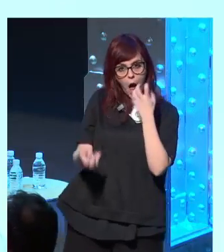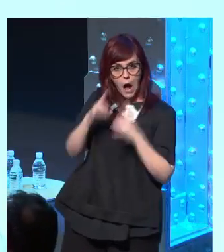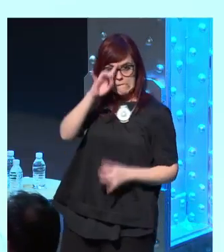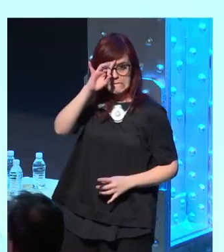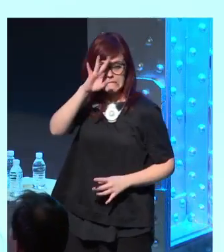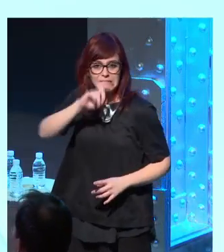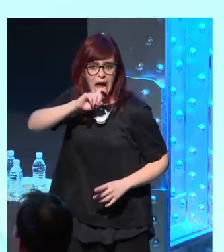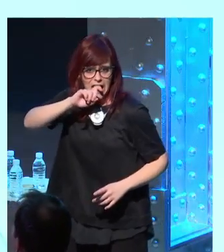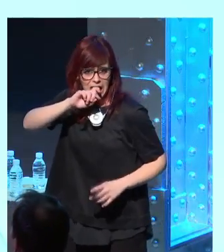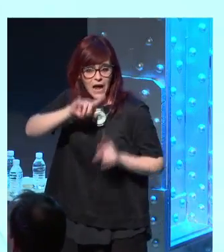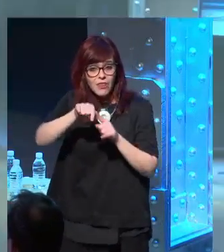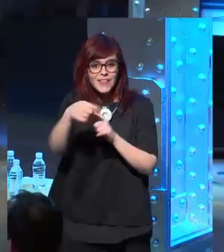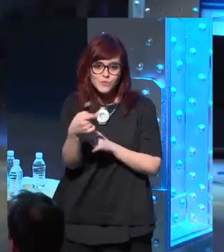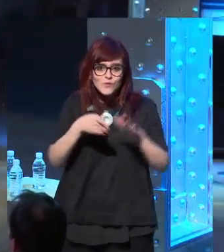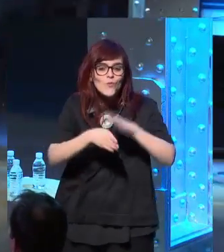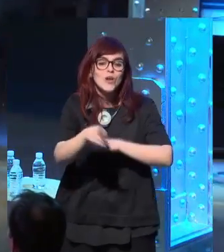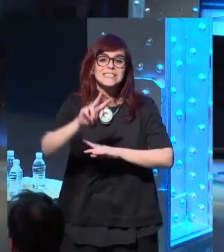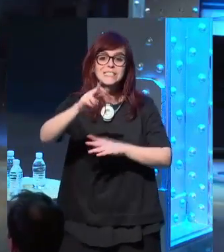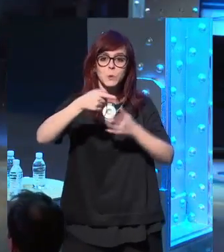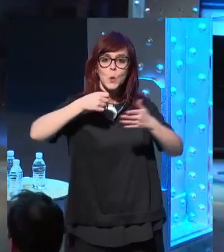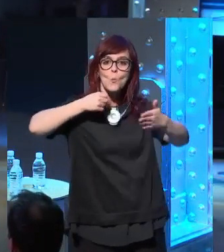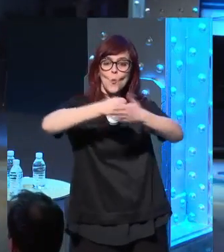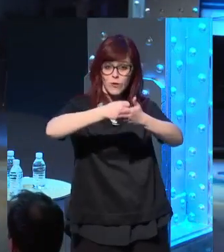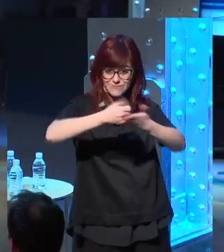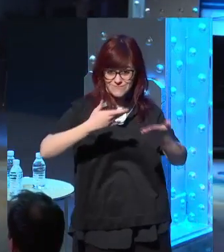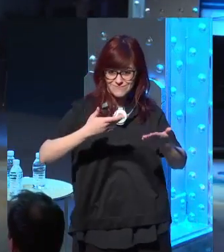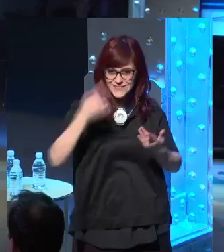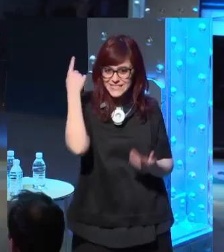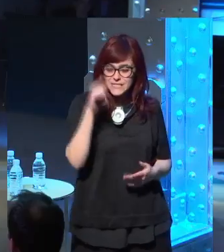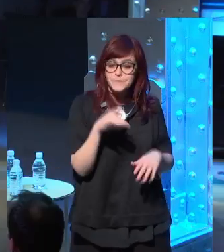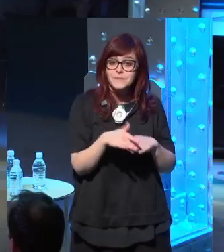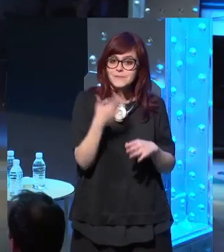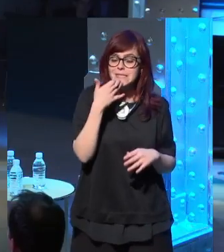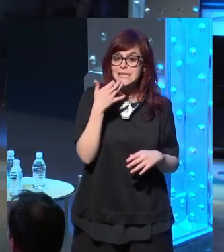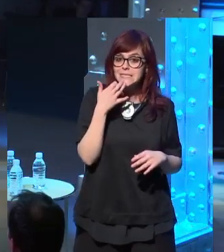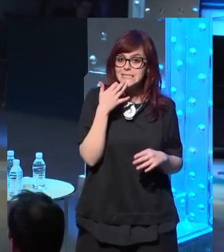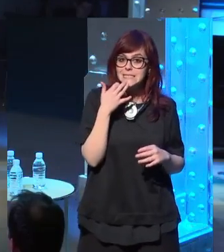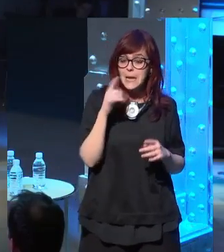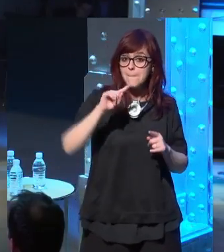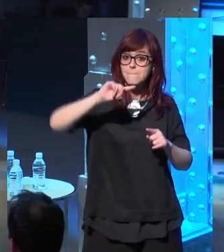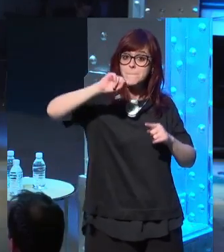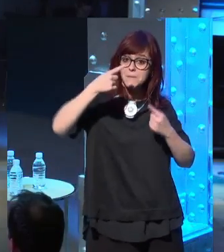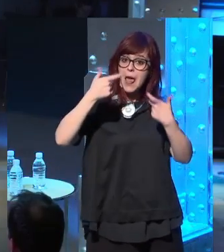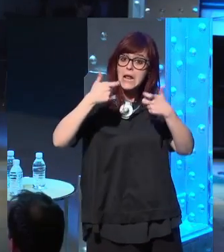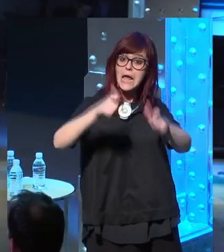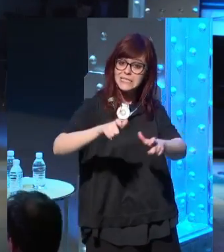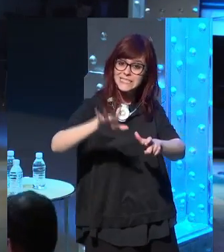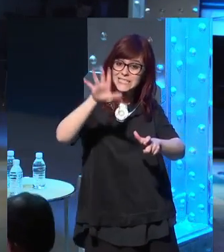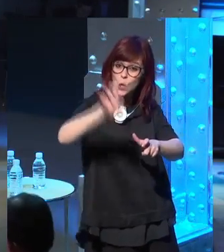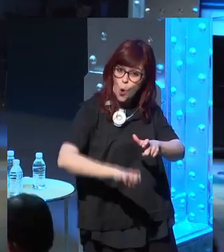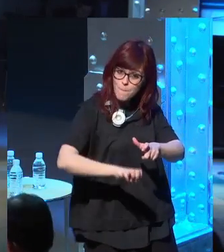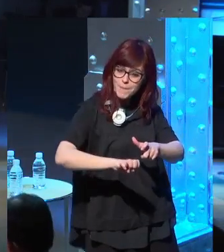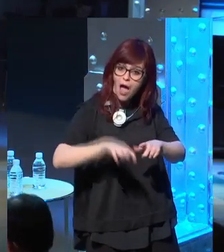at the front of the plane, there's a twice again high likelihood of air rage. Inequalities lead to frustration,